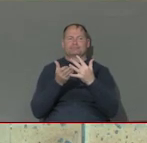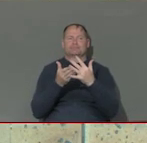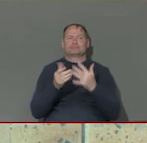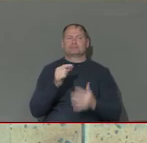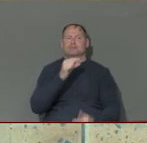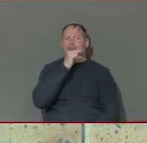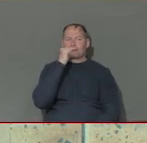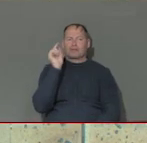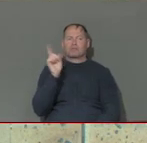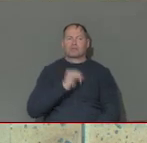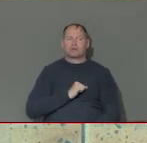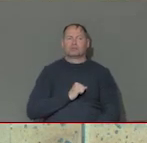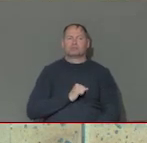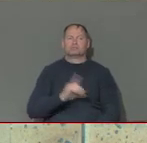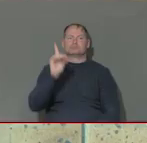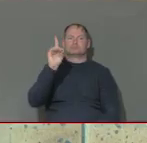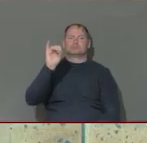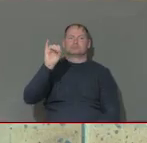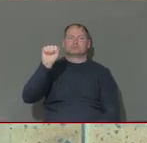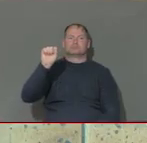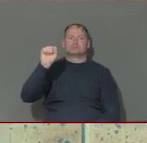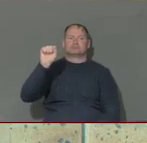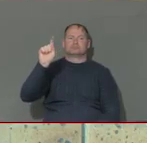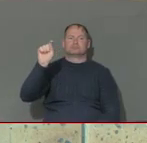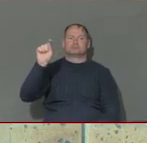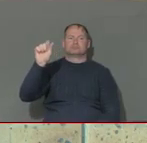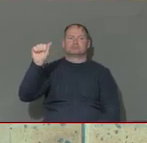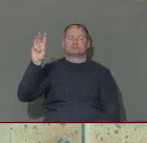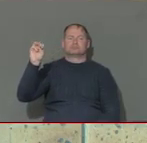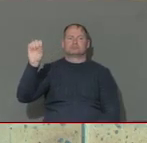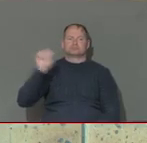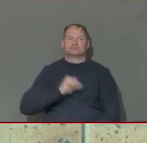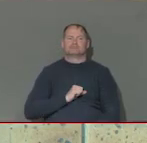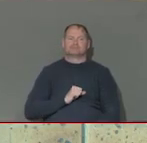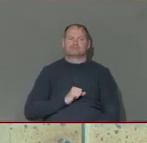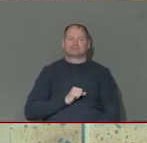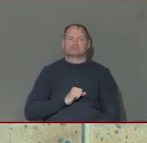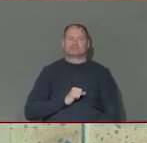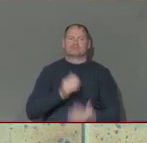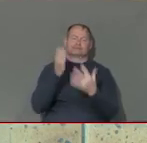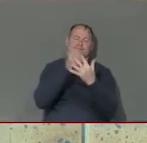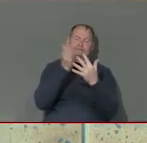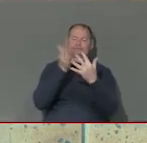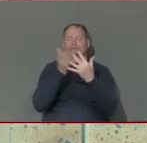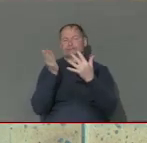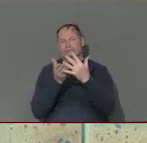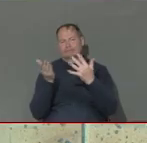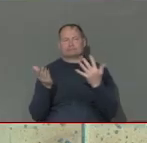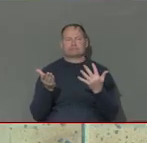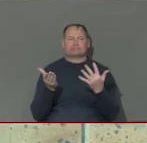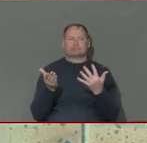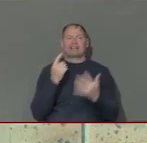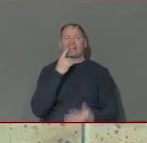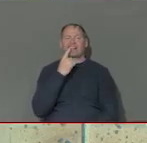call it diastema. So even if it is on the one word, the space between the teeth